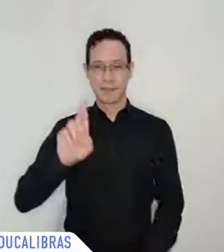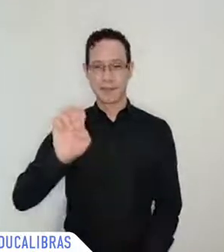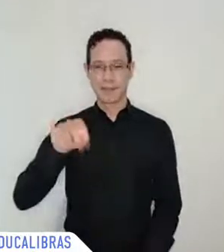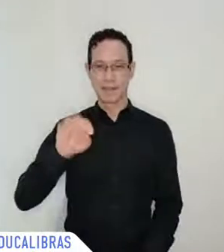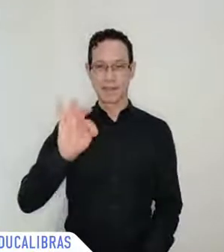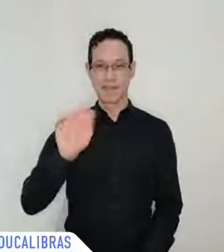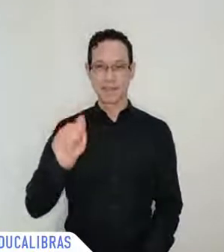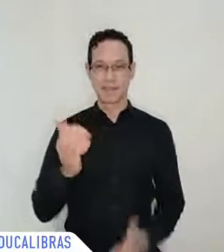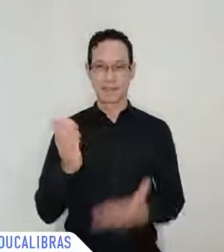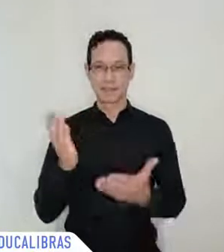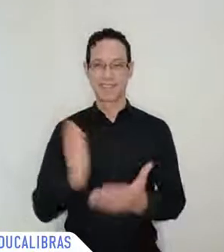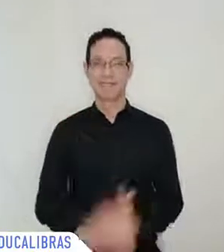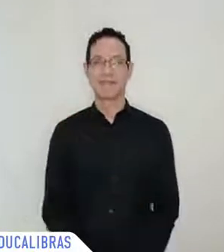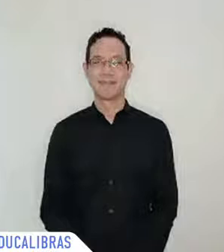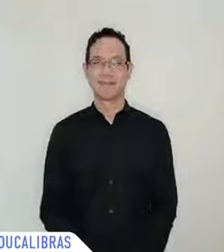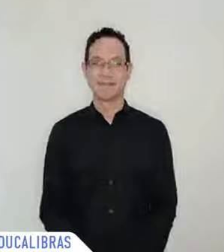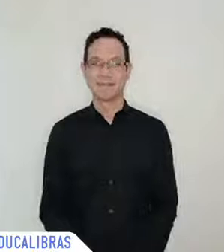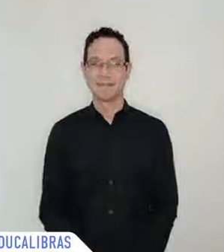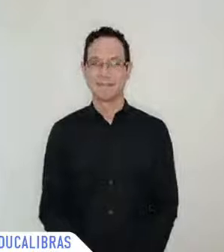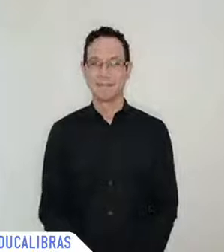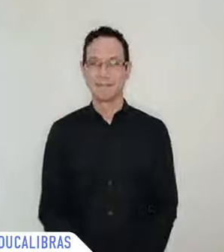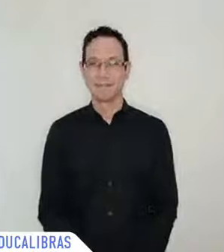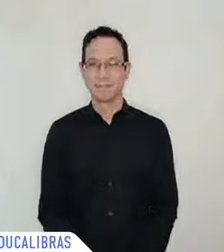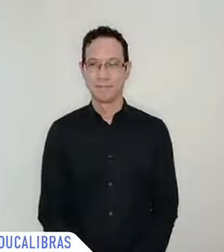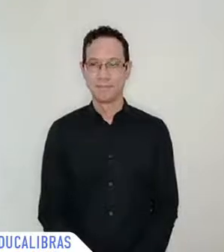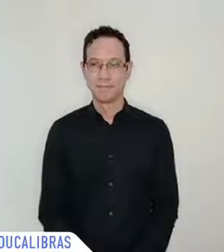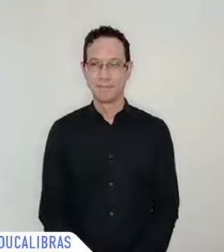with Renata.